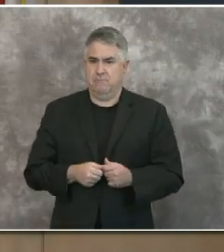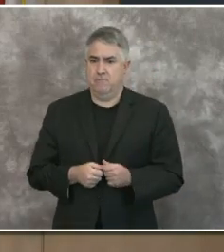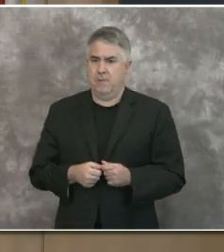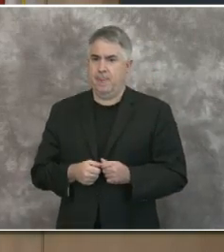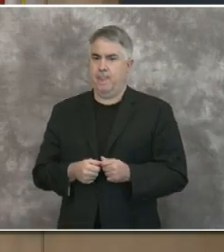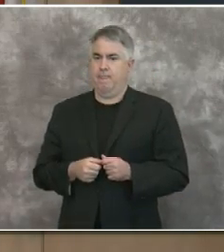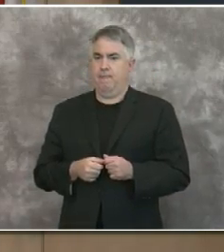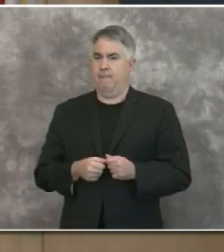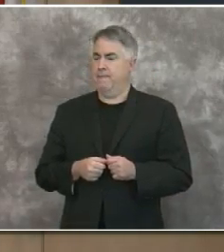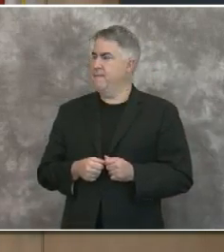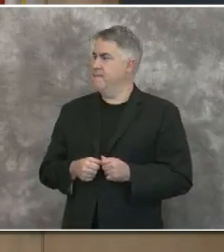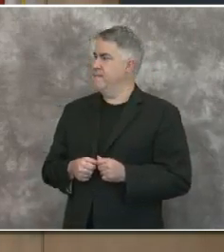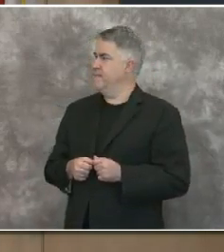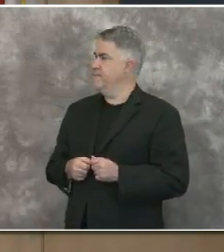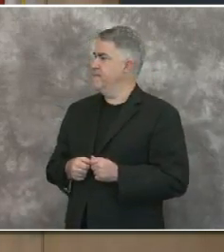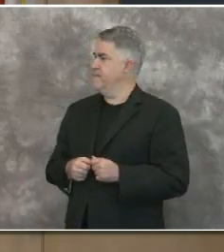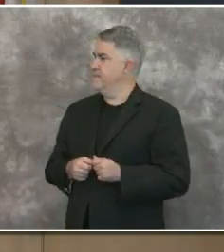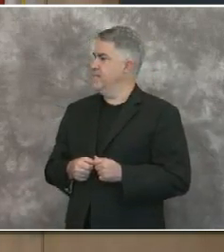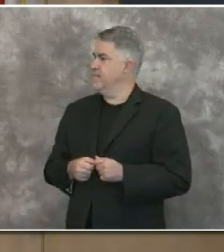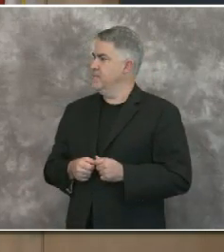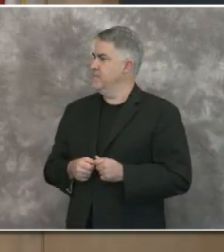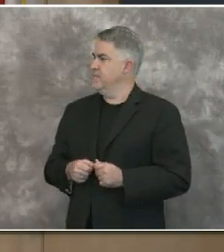Thank you.